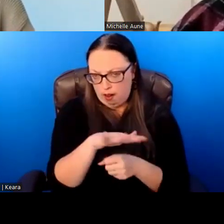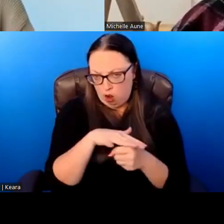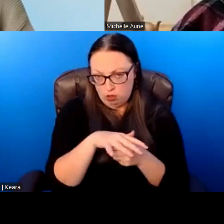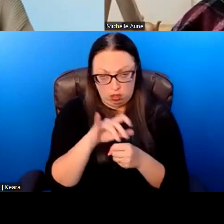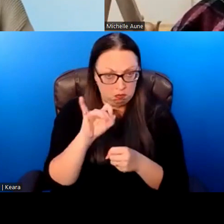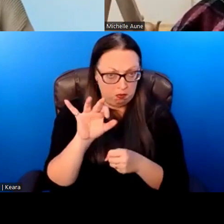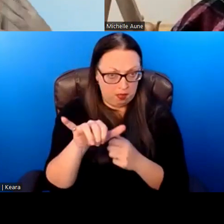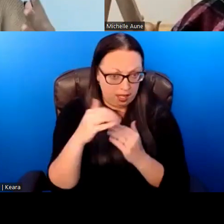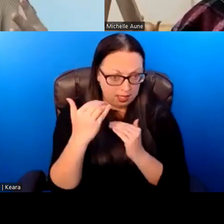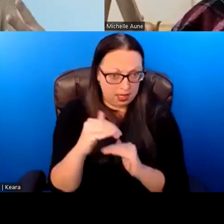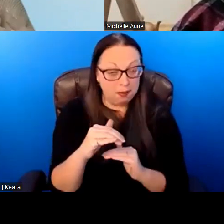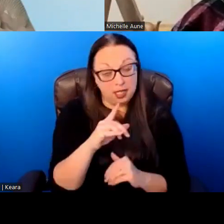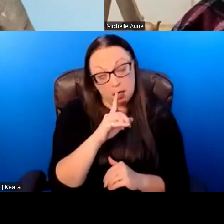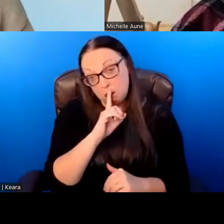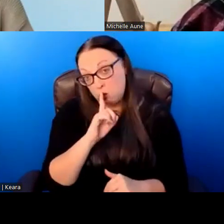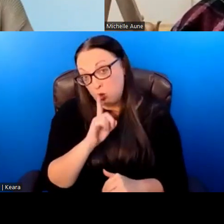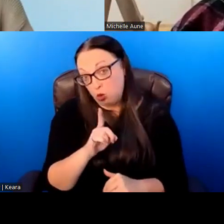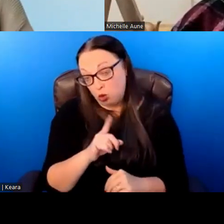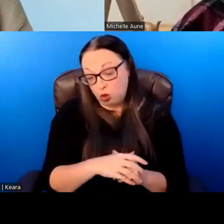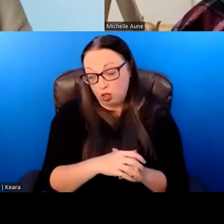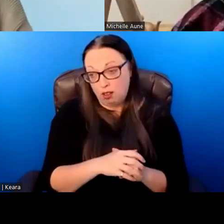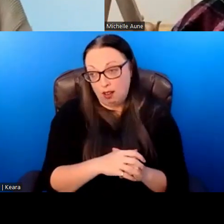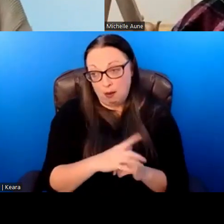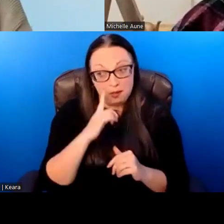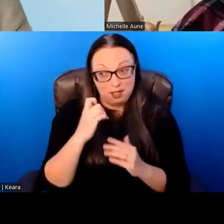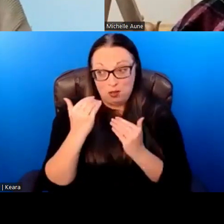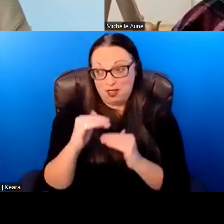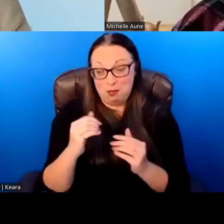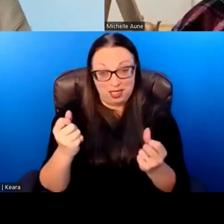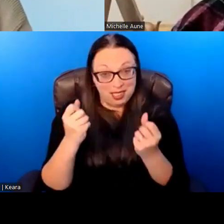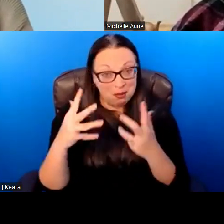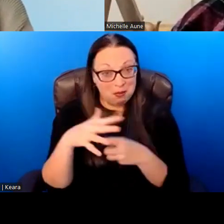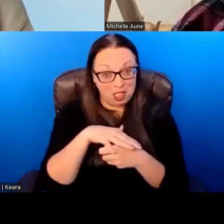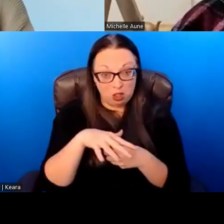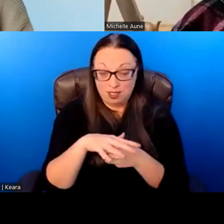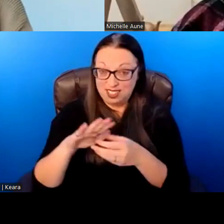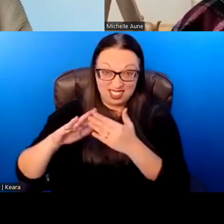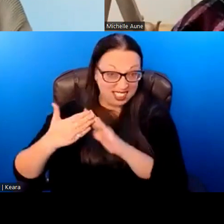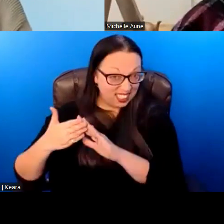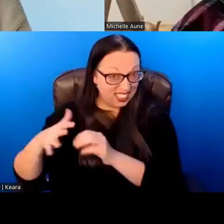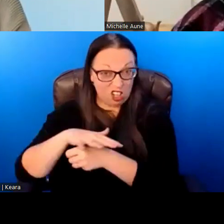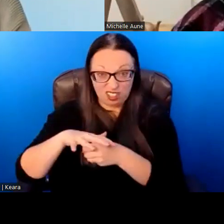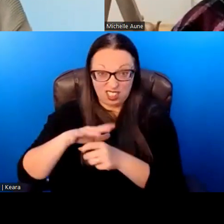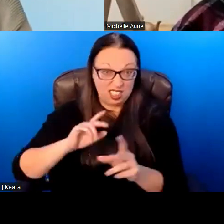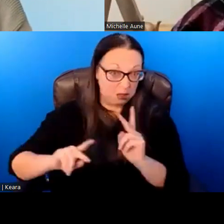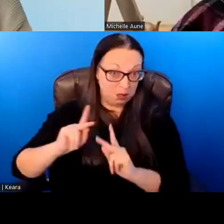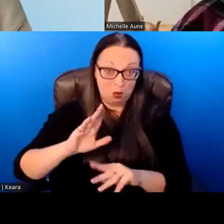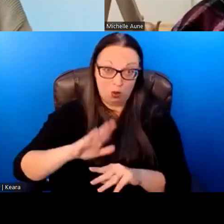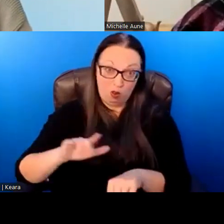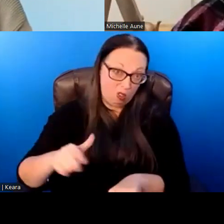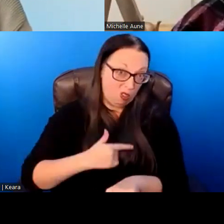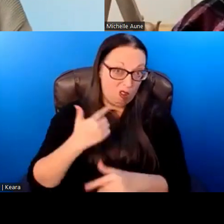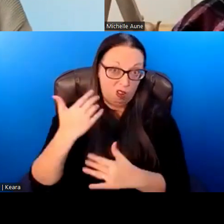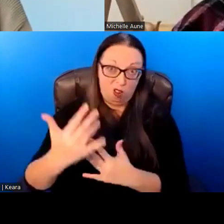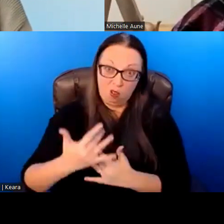And I'm sure they are, as they are in many areas, even urban areas. People are on long waiting